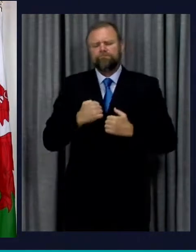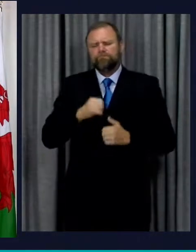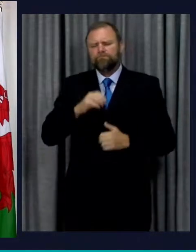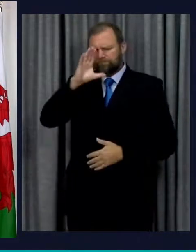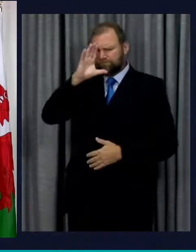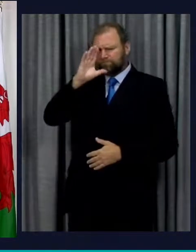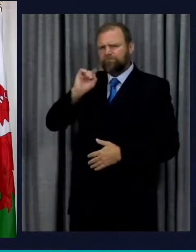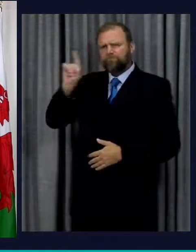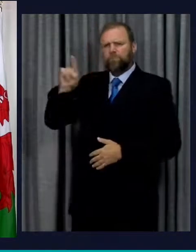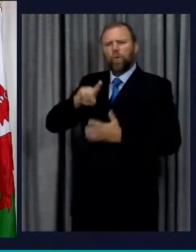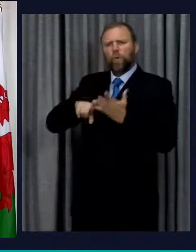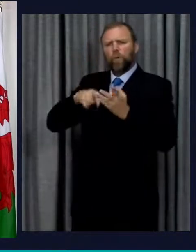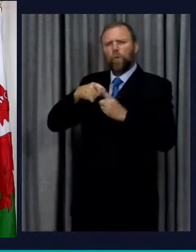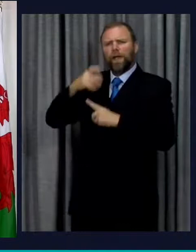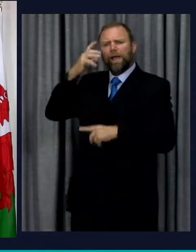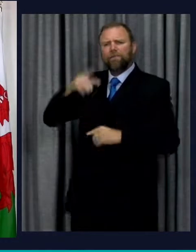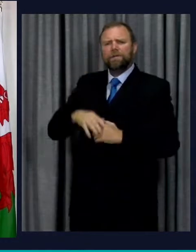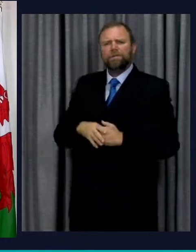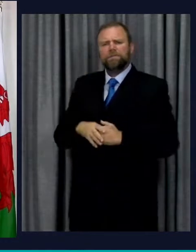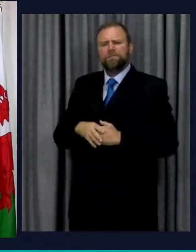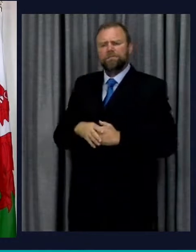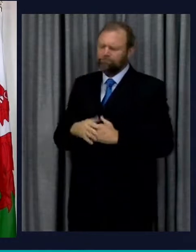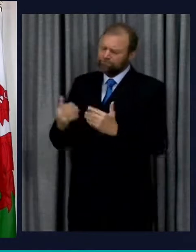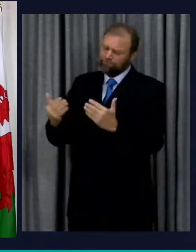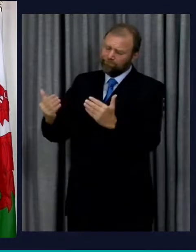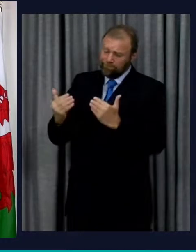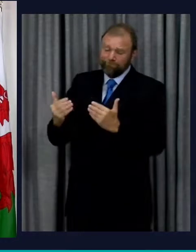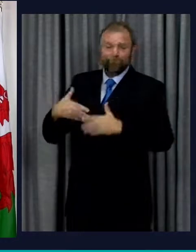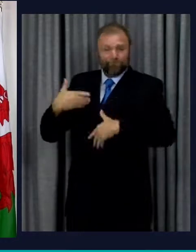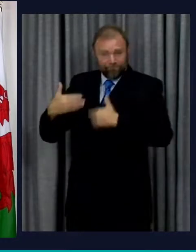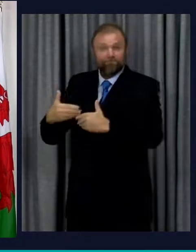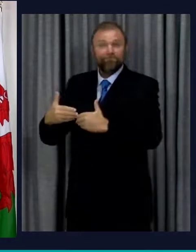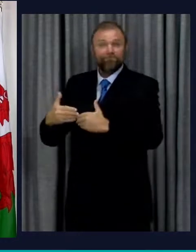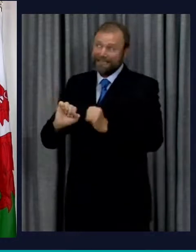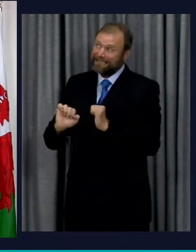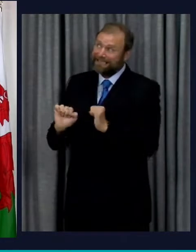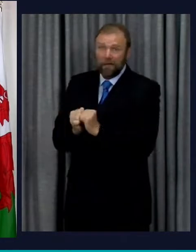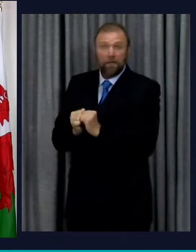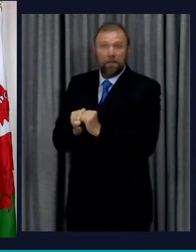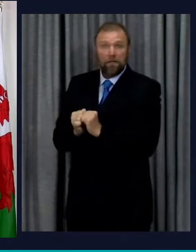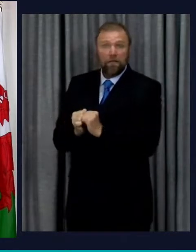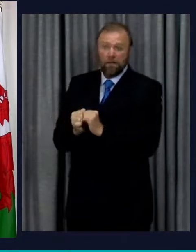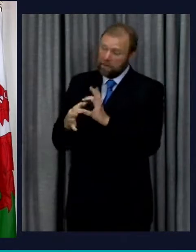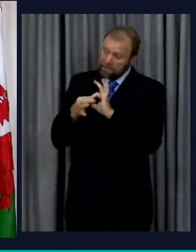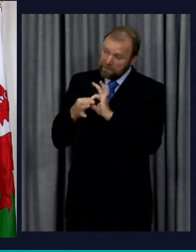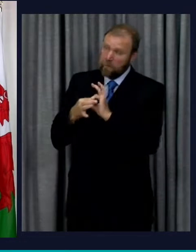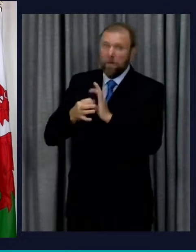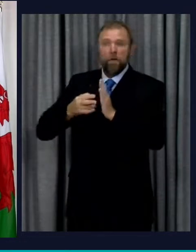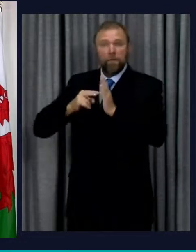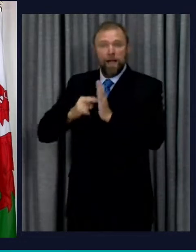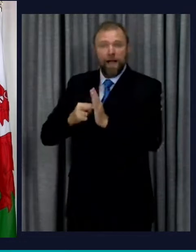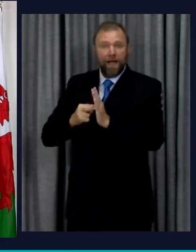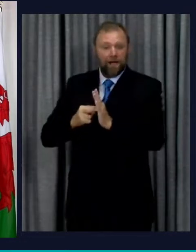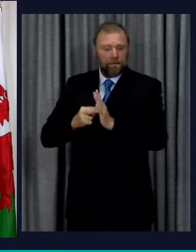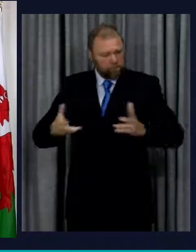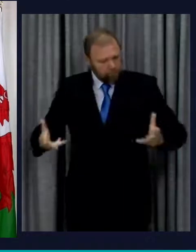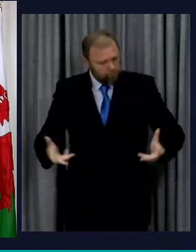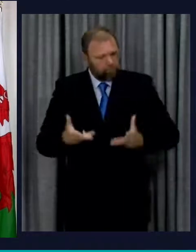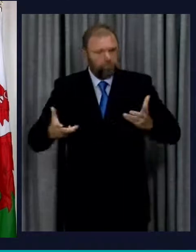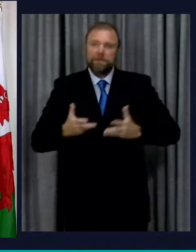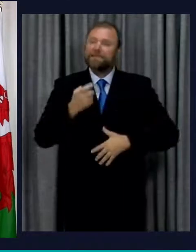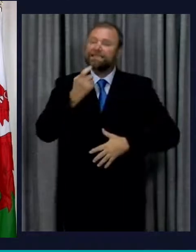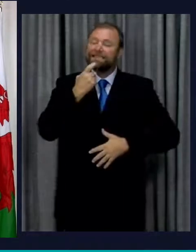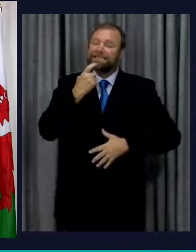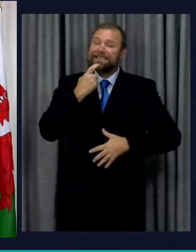is a clear one. Bring forward your deal and let's get on a joint plan for a thriving steel sector in